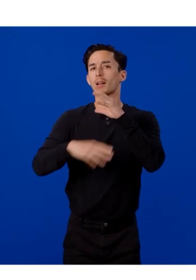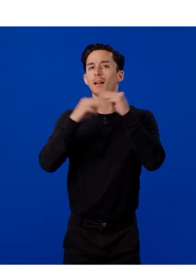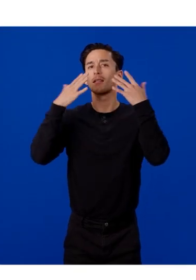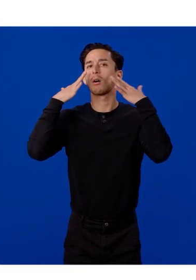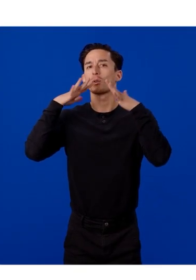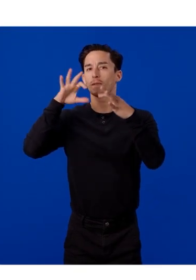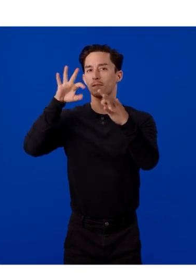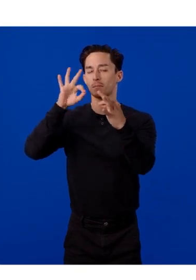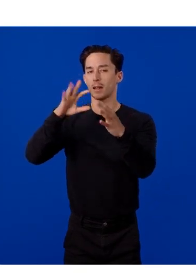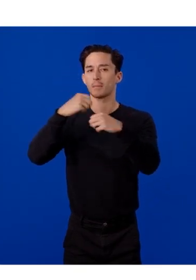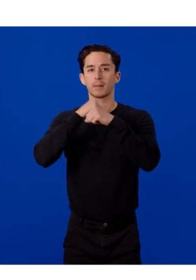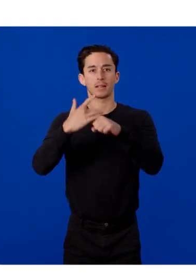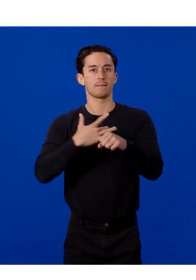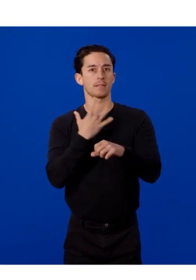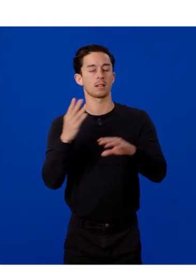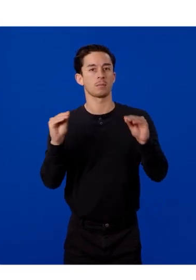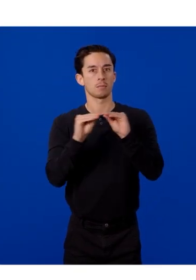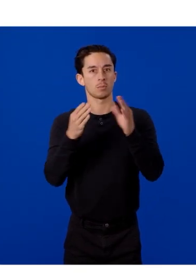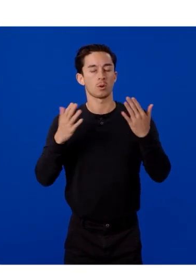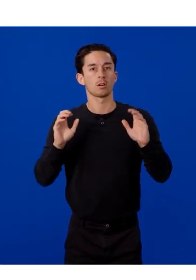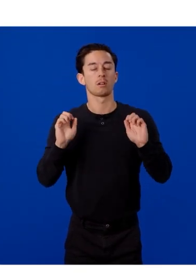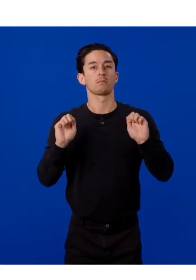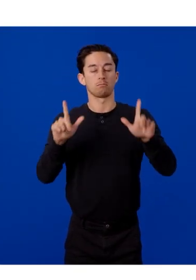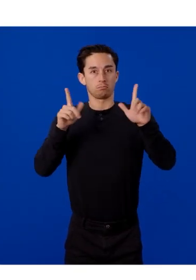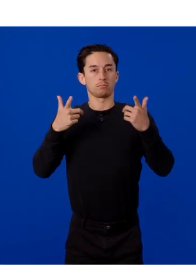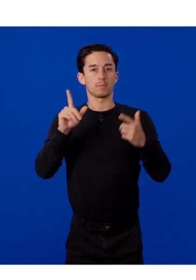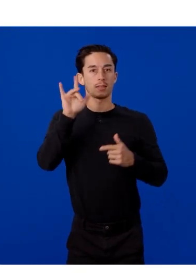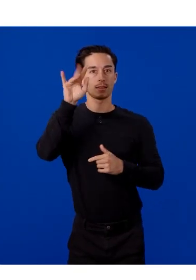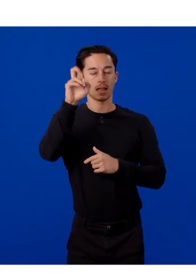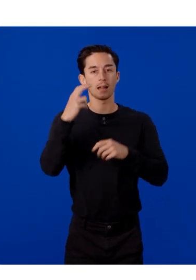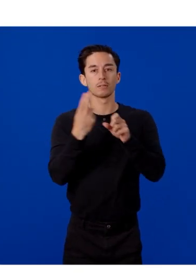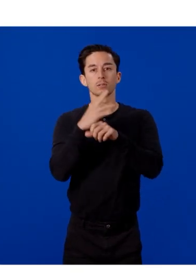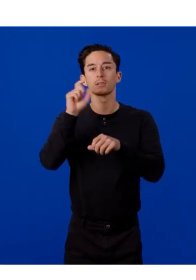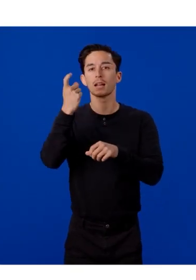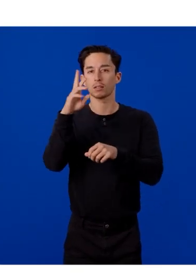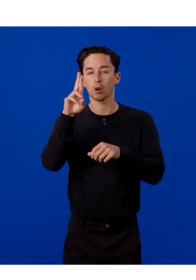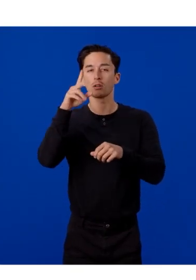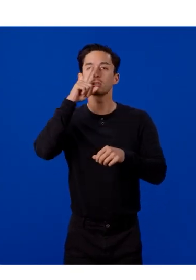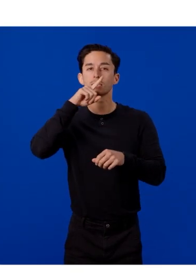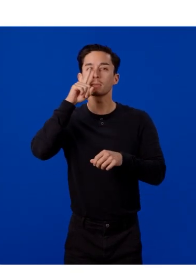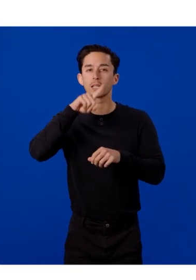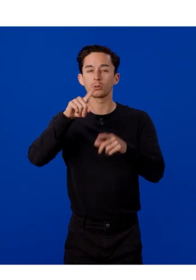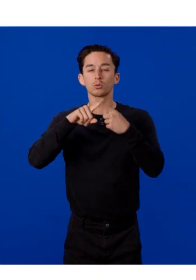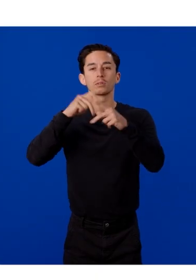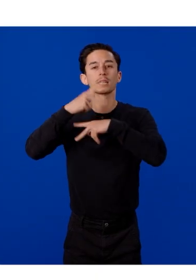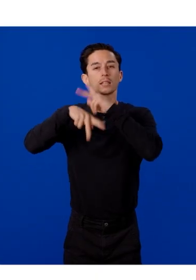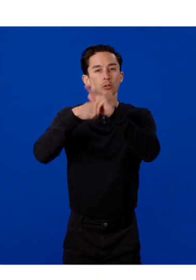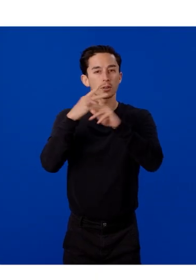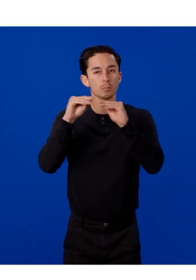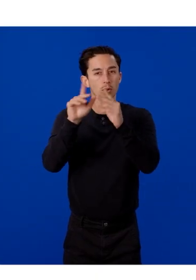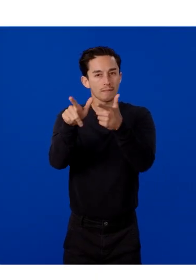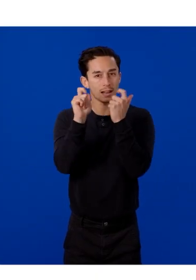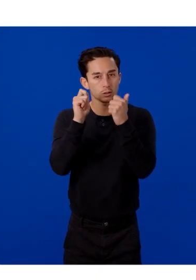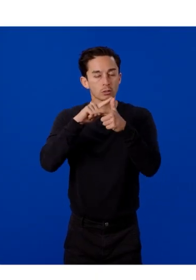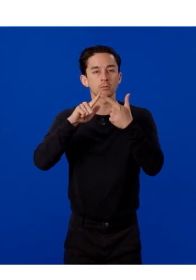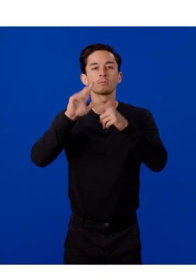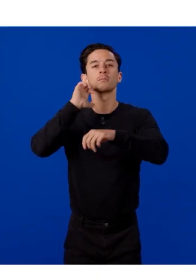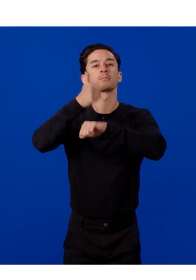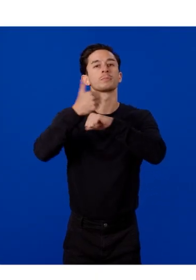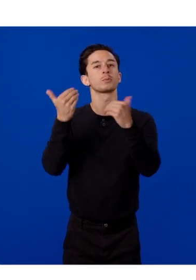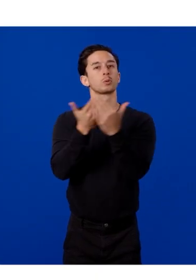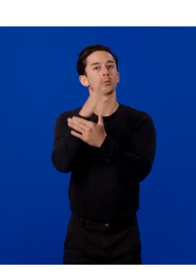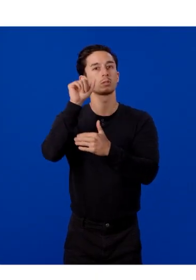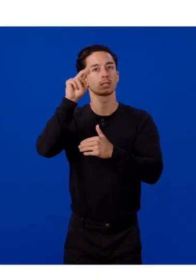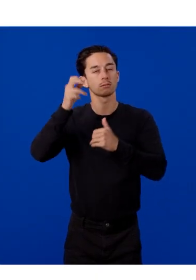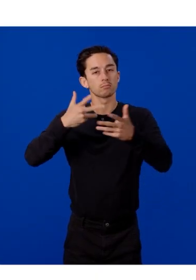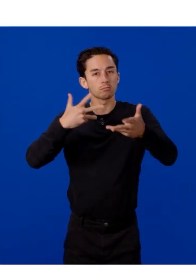make it more alive, use the newly updated XR simulator to iterate faster, and set up a new scene to interact with the